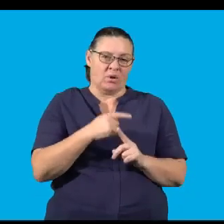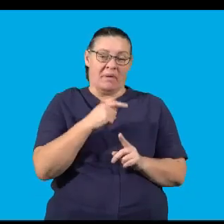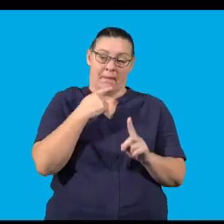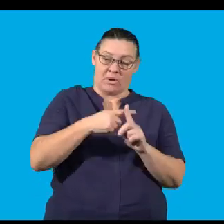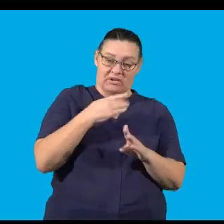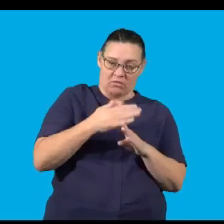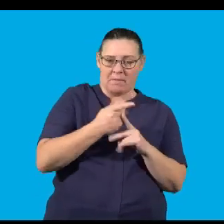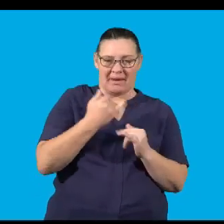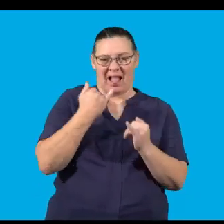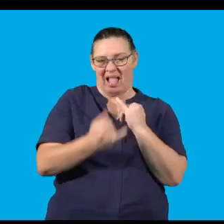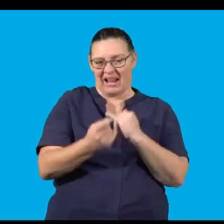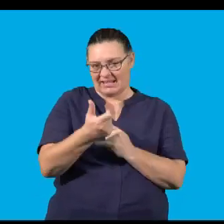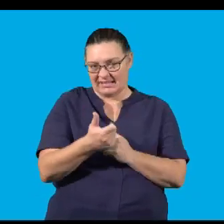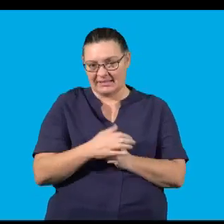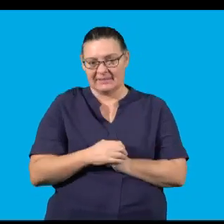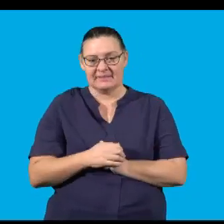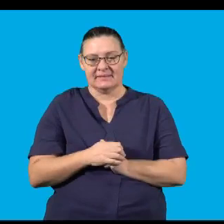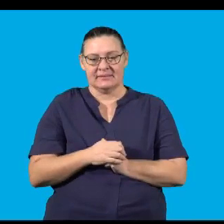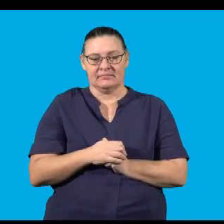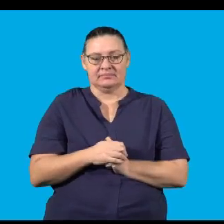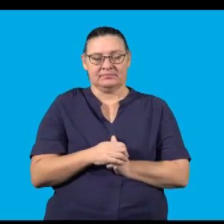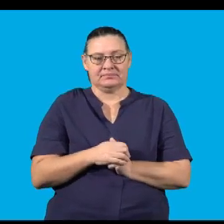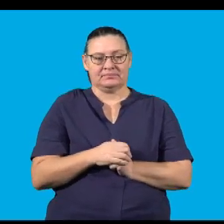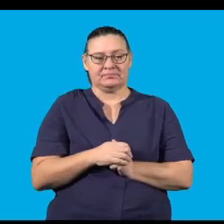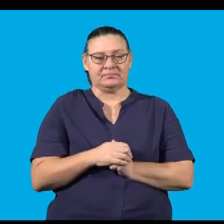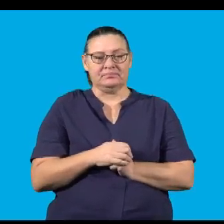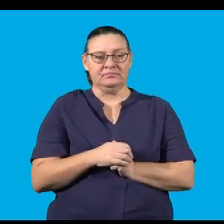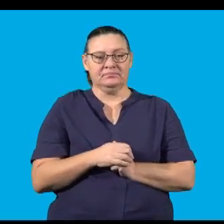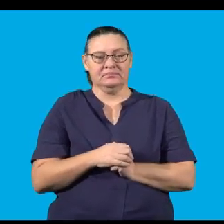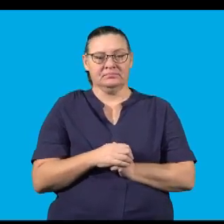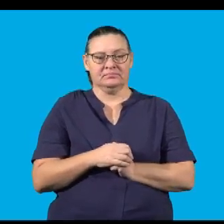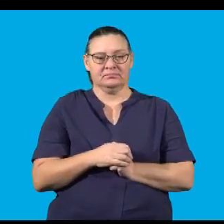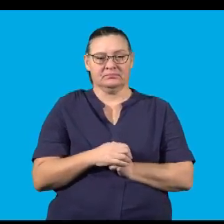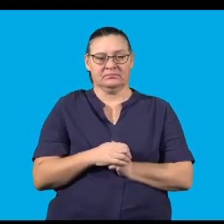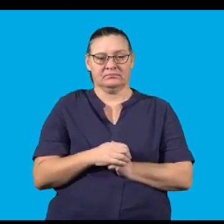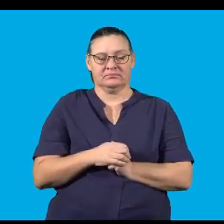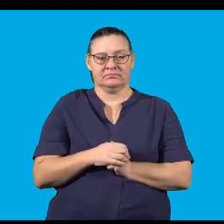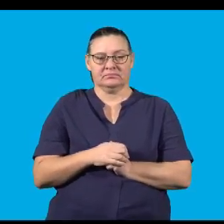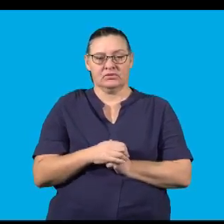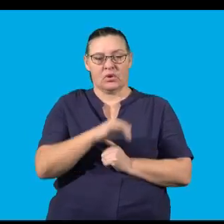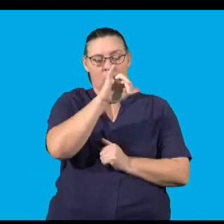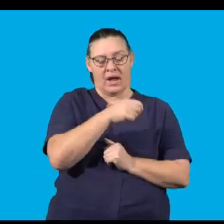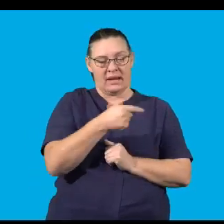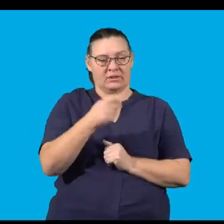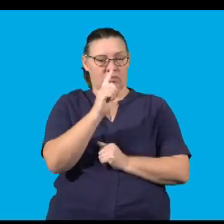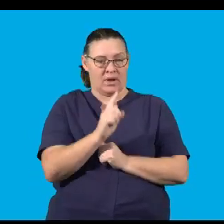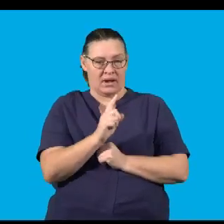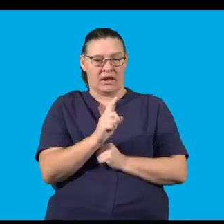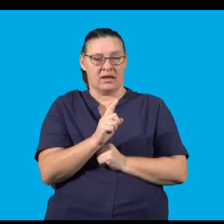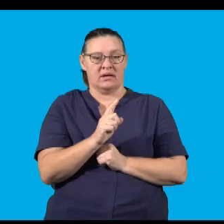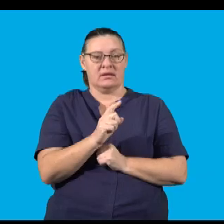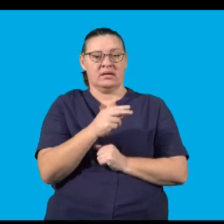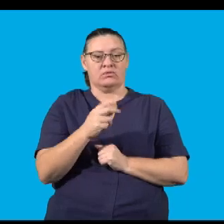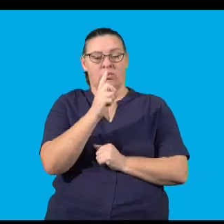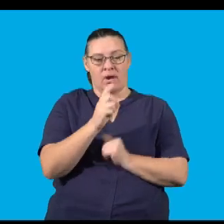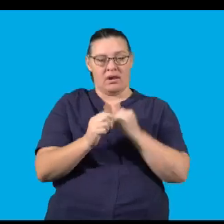of making errors with our signs. So it's y minus 1 is equal to the gradient, which is just 1 times x